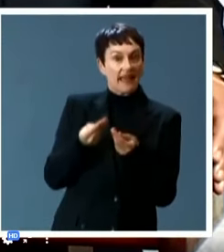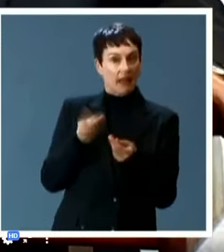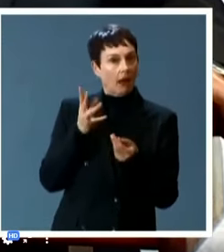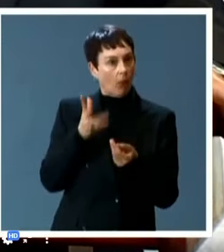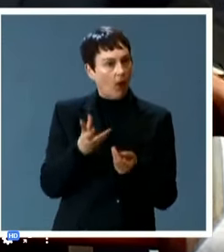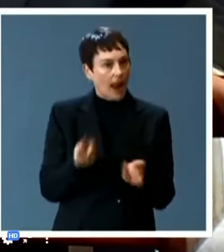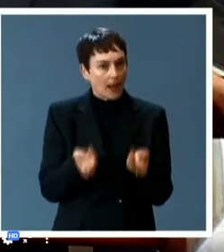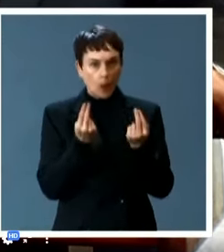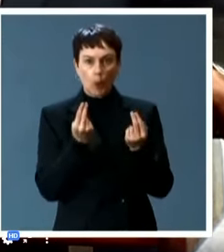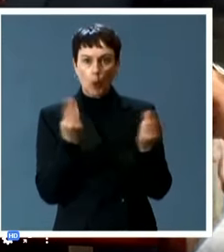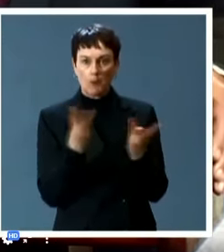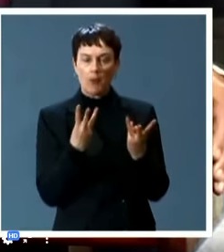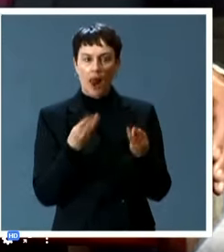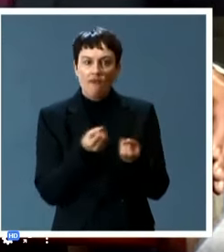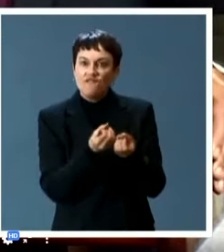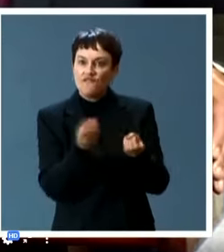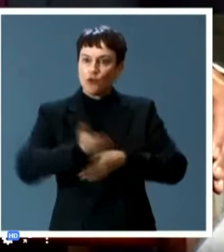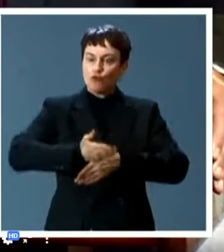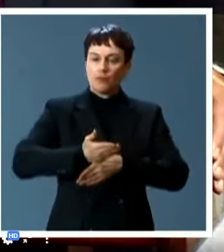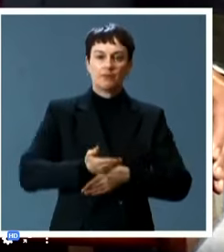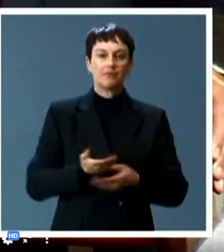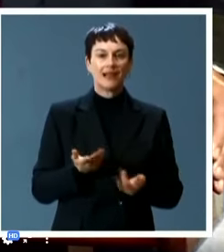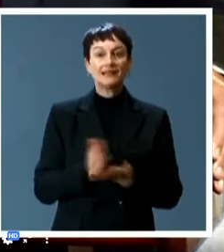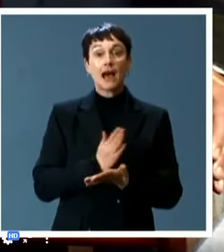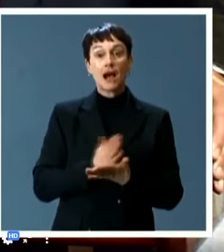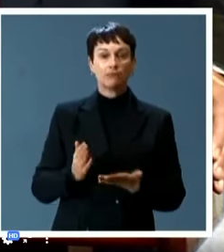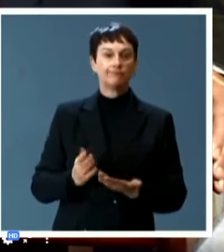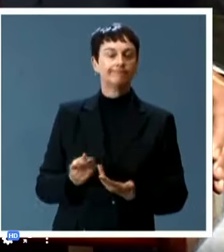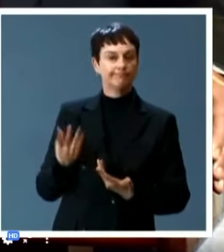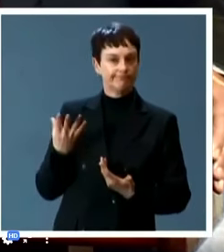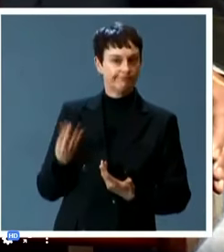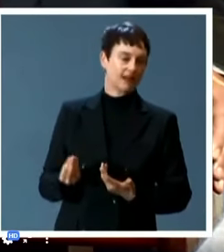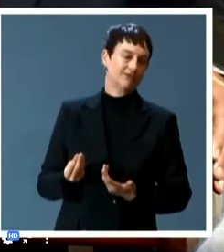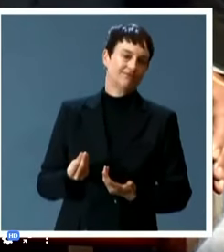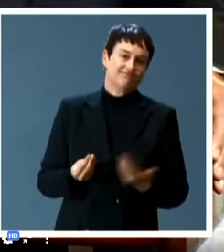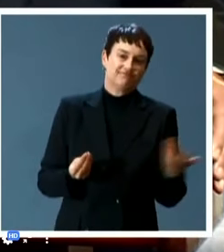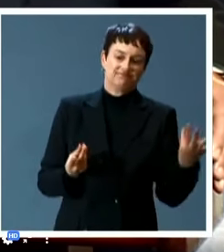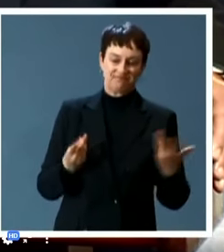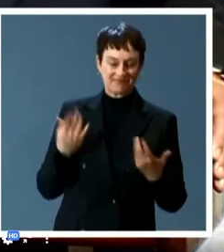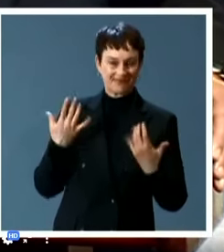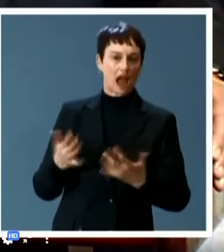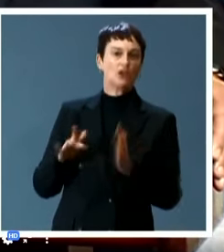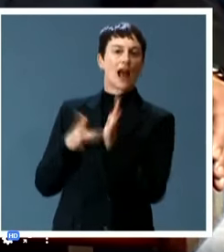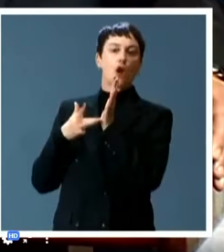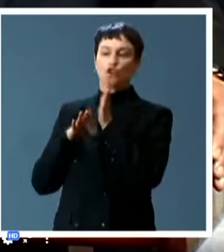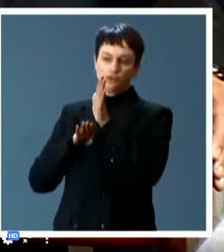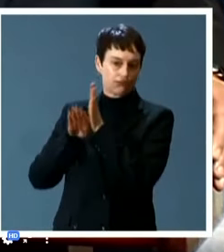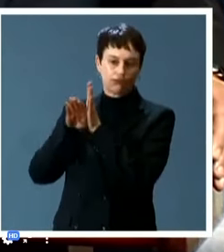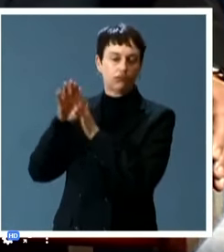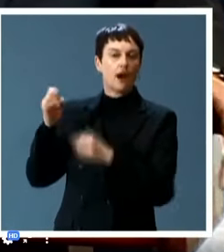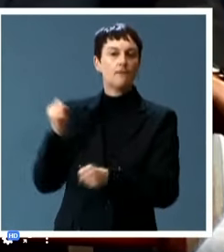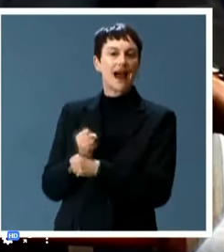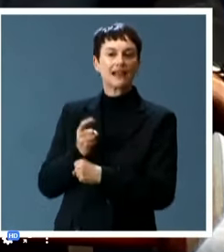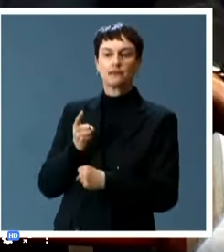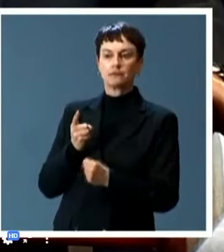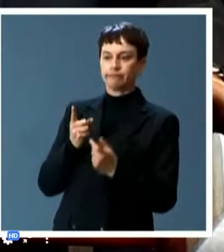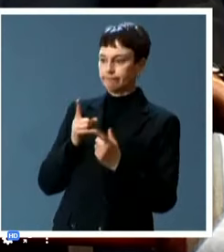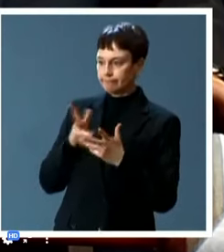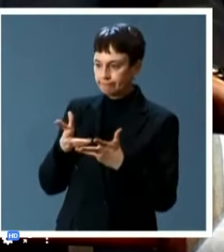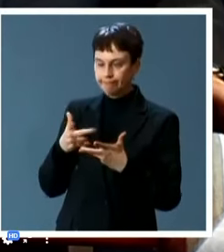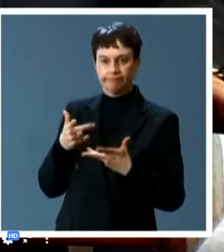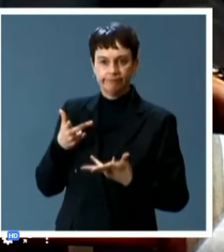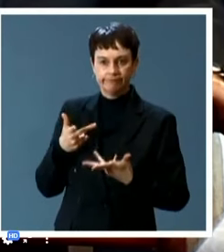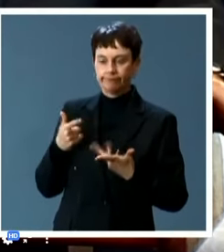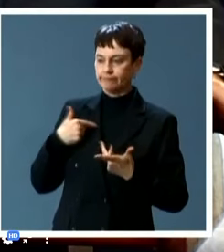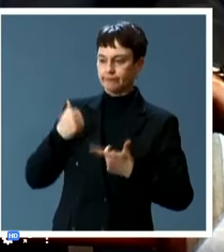let's not forget that some people will lose their jobs, particularly in post-industrial rust belts of our world. And this is why we call not only